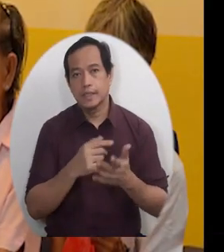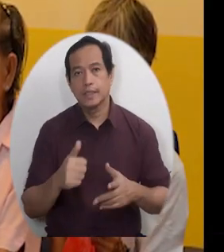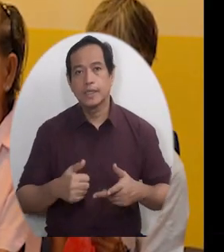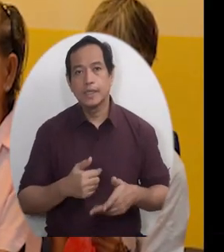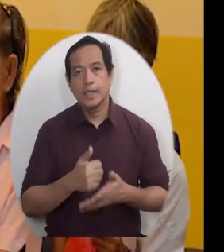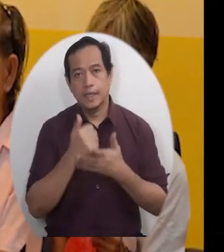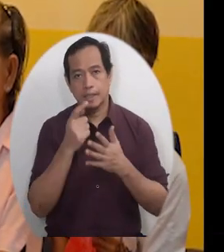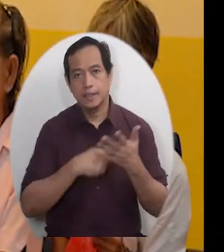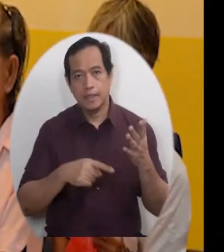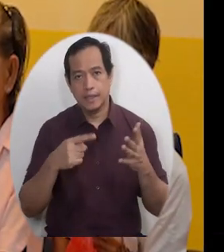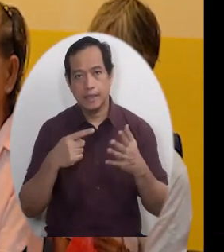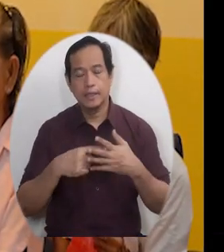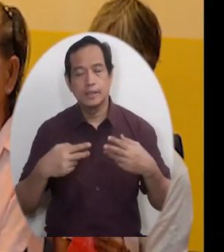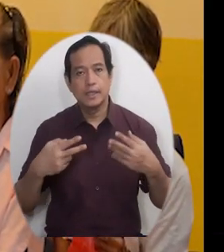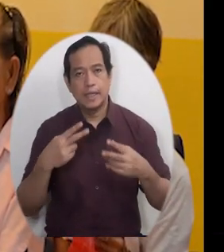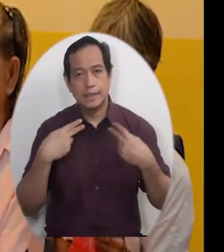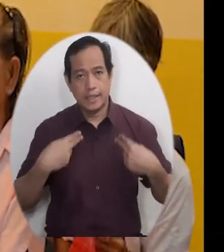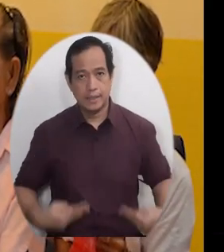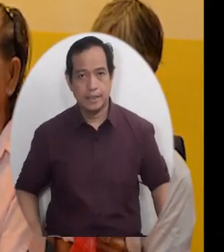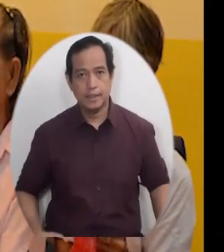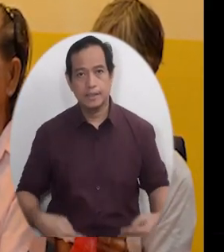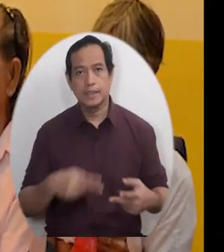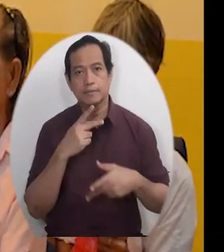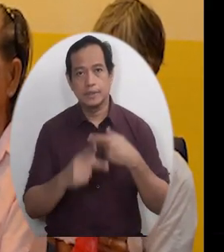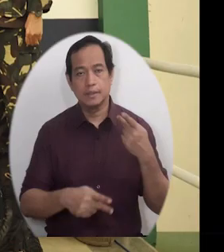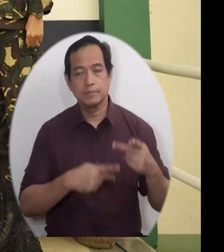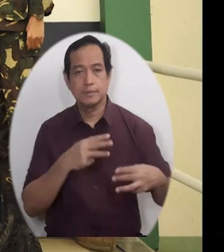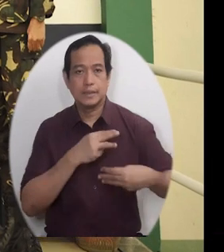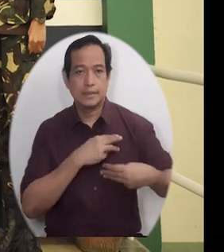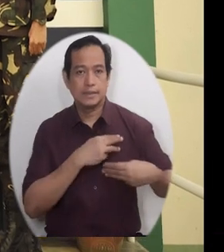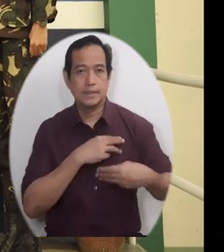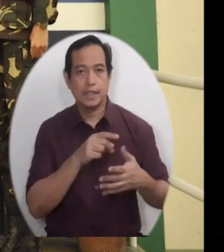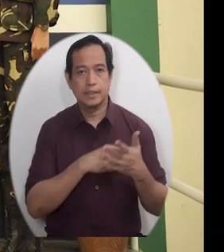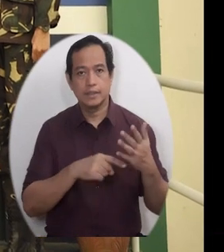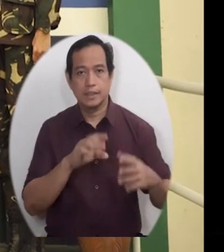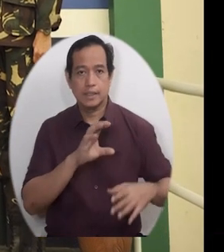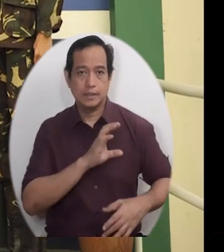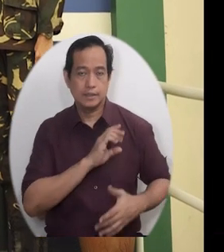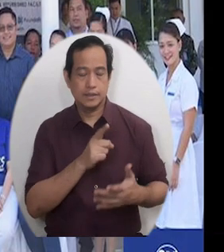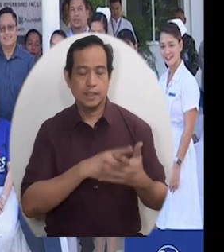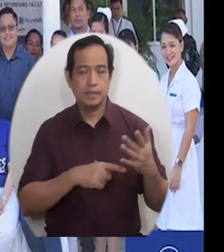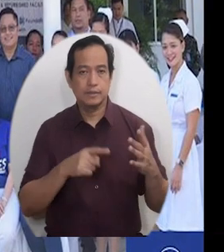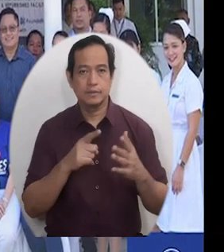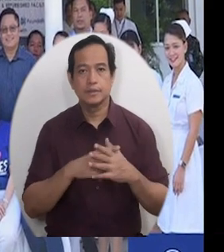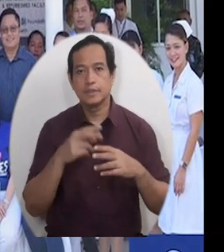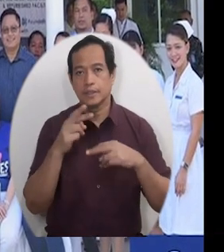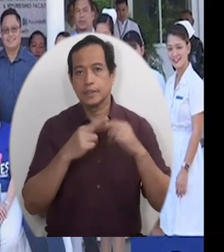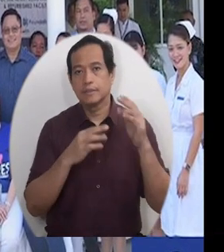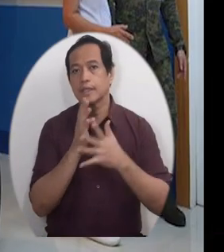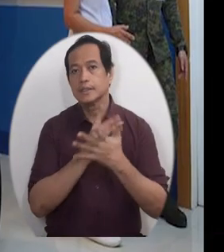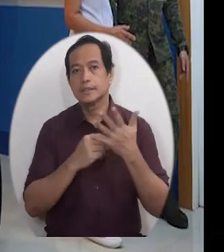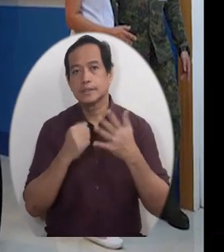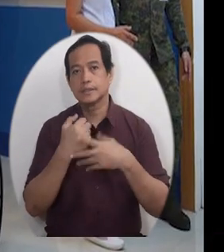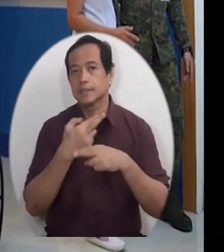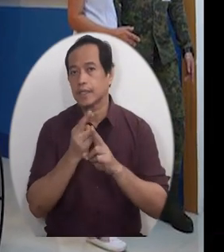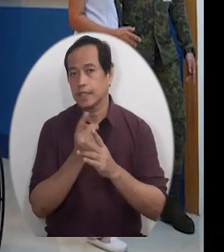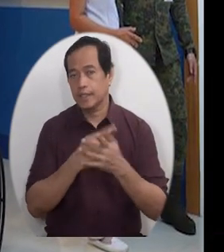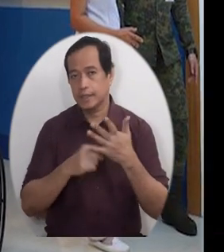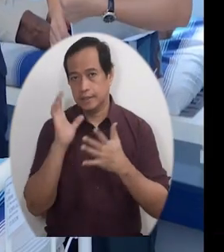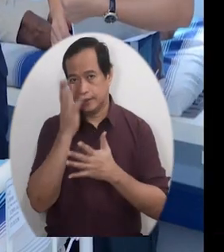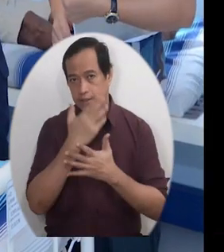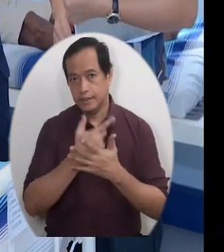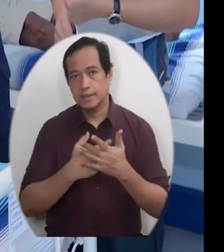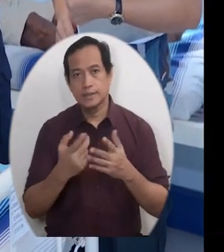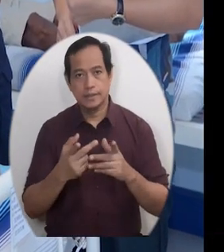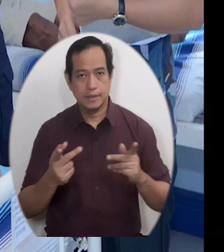and physical activities in community health centers. SM Foundation likewise helps safeguard the health of the men